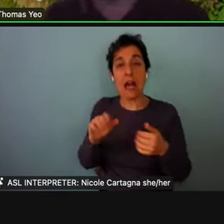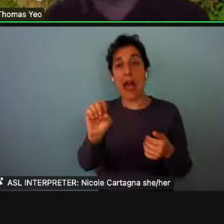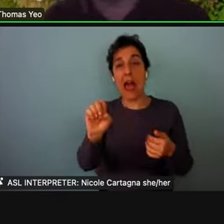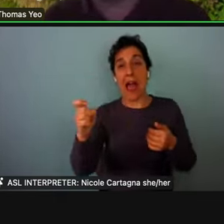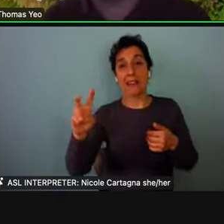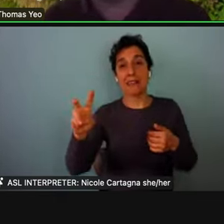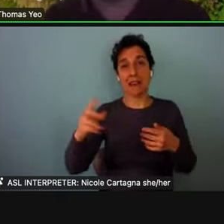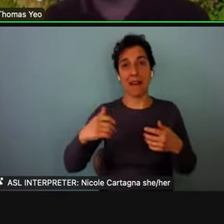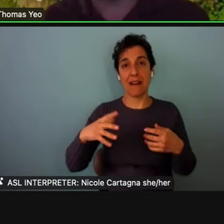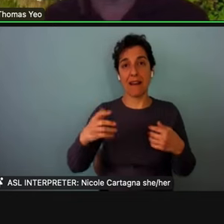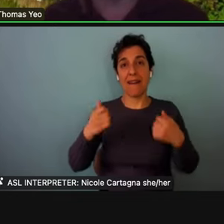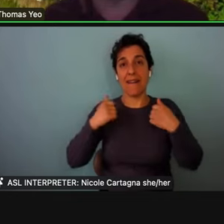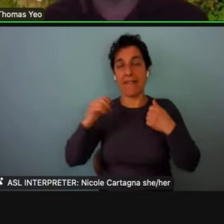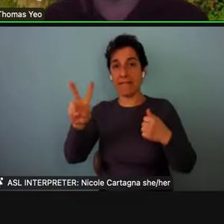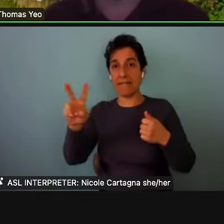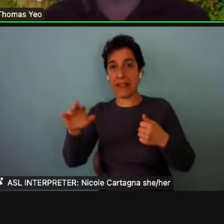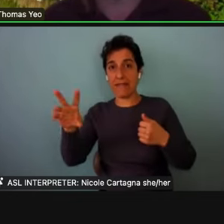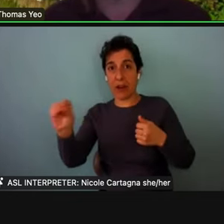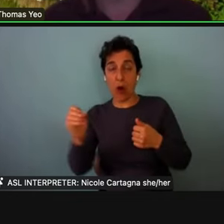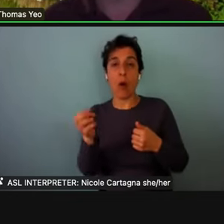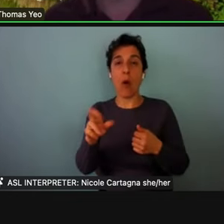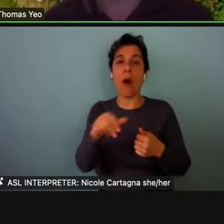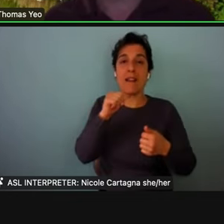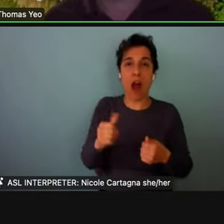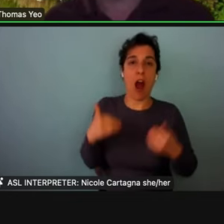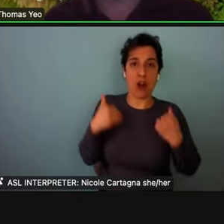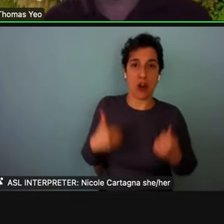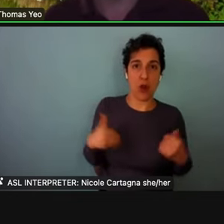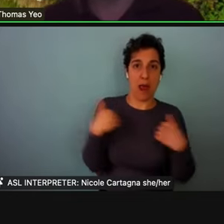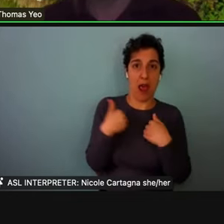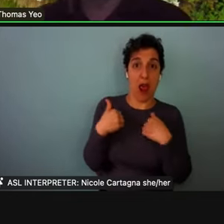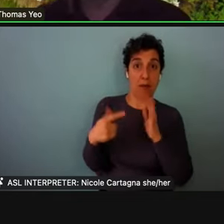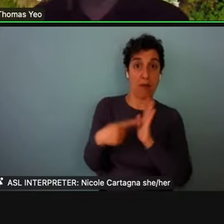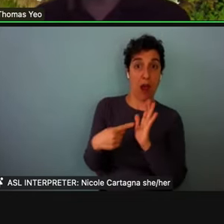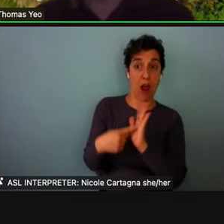or in non-human animal models.